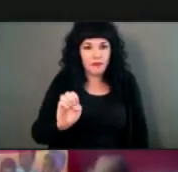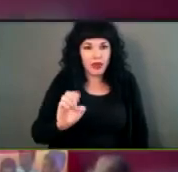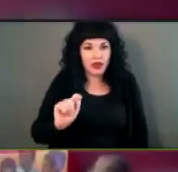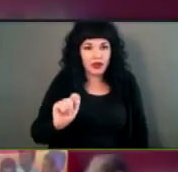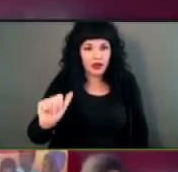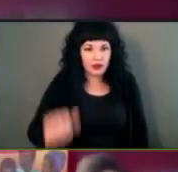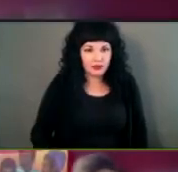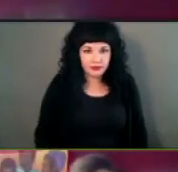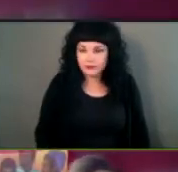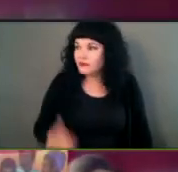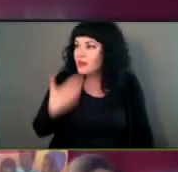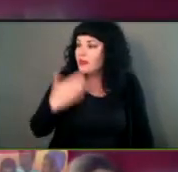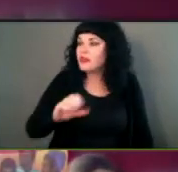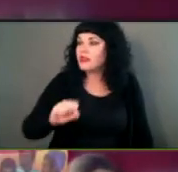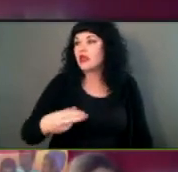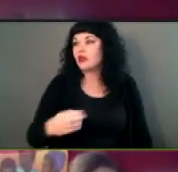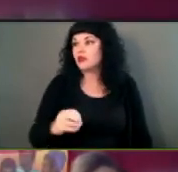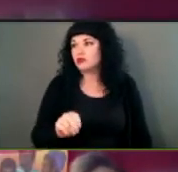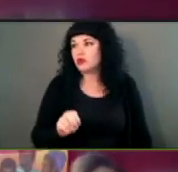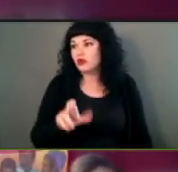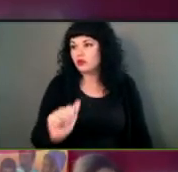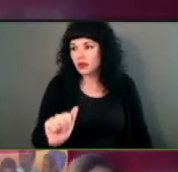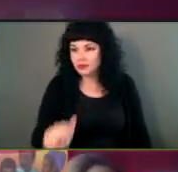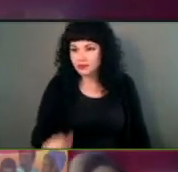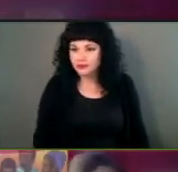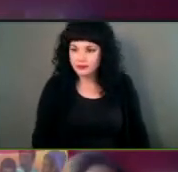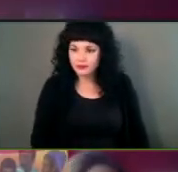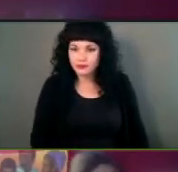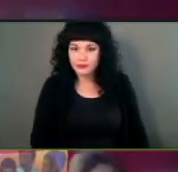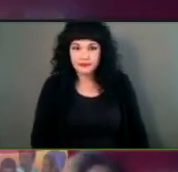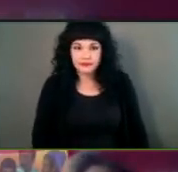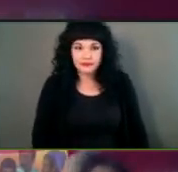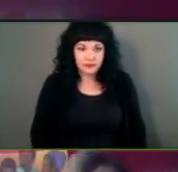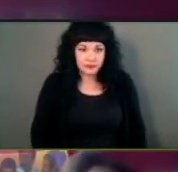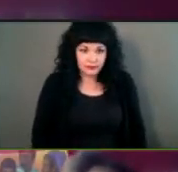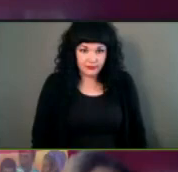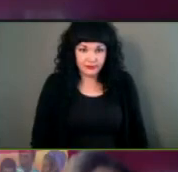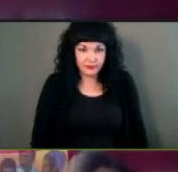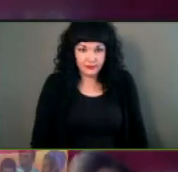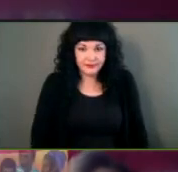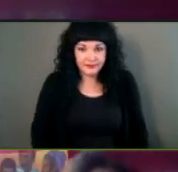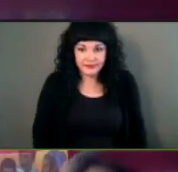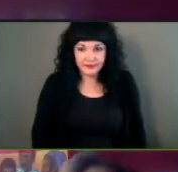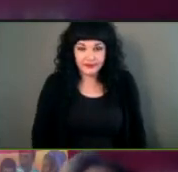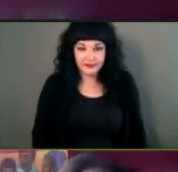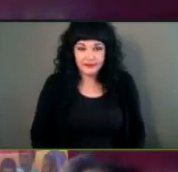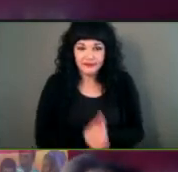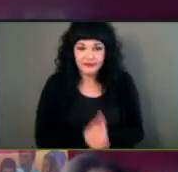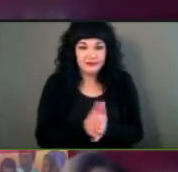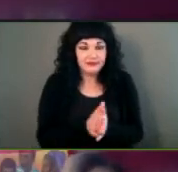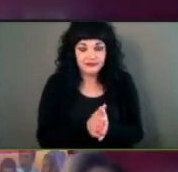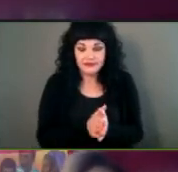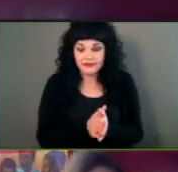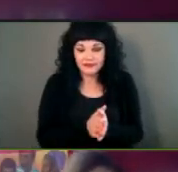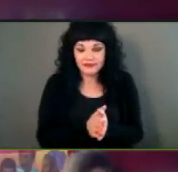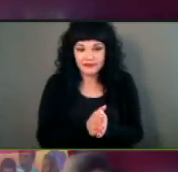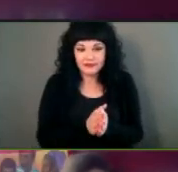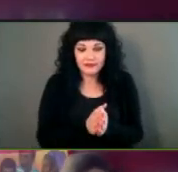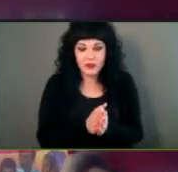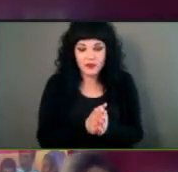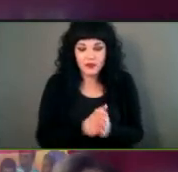Thank you, Chandra. And in my excitement to move us forward with this powerful agenda that we have